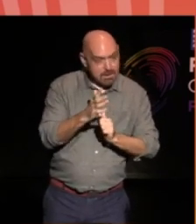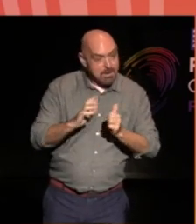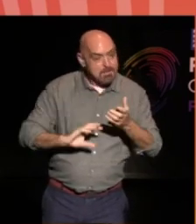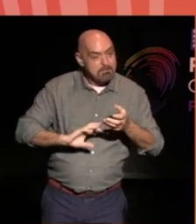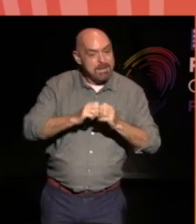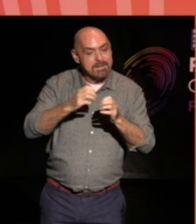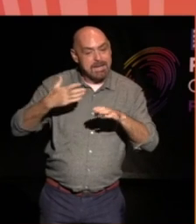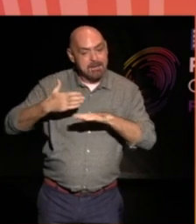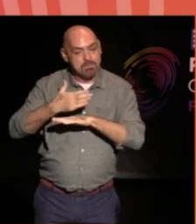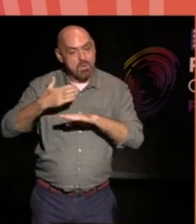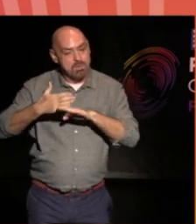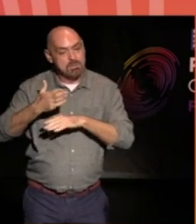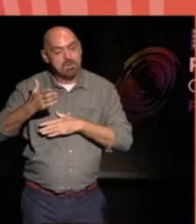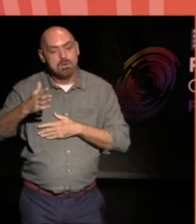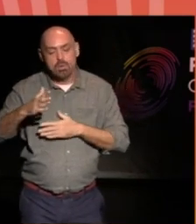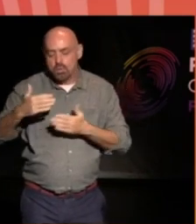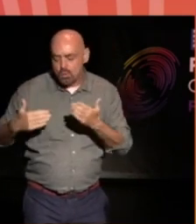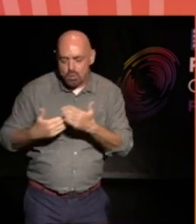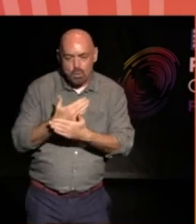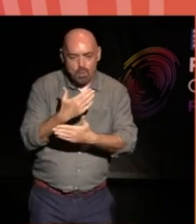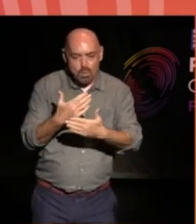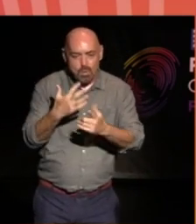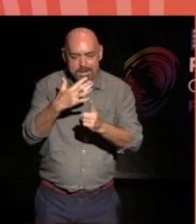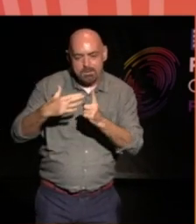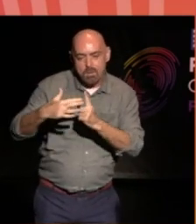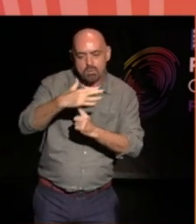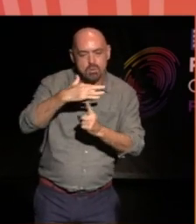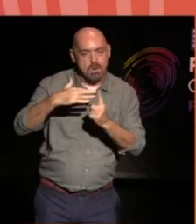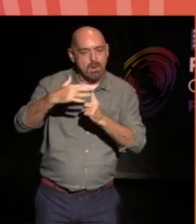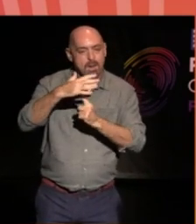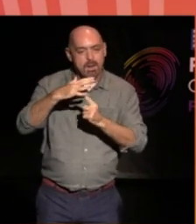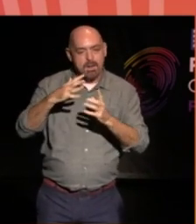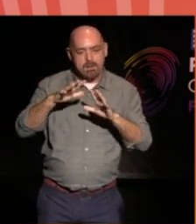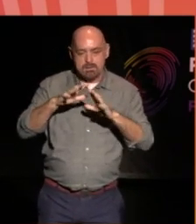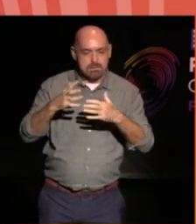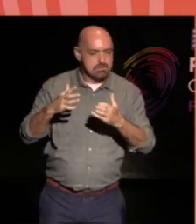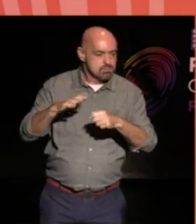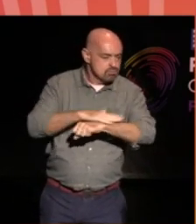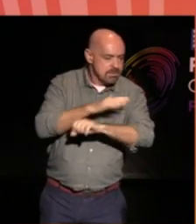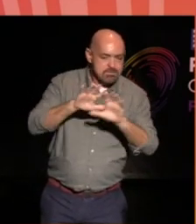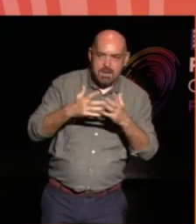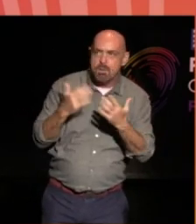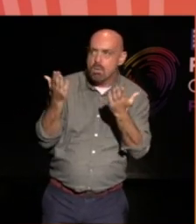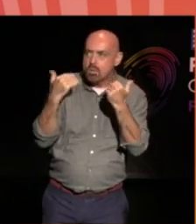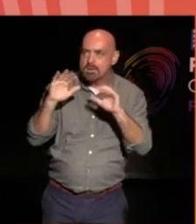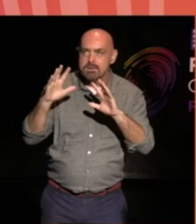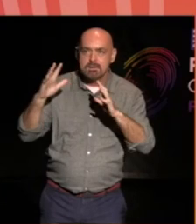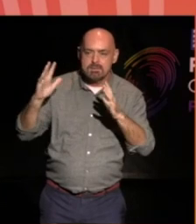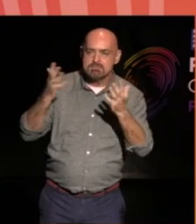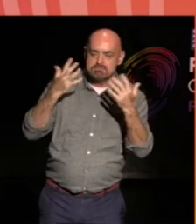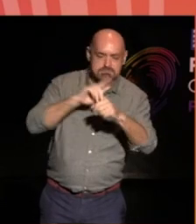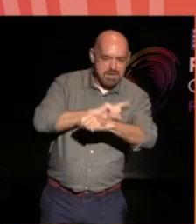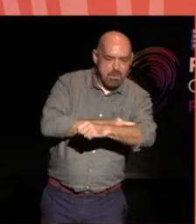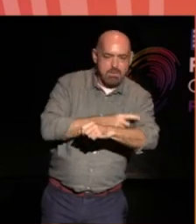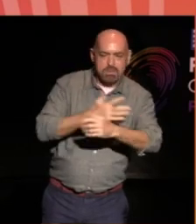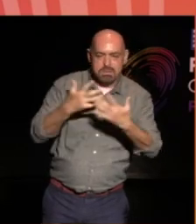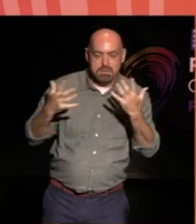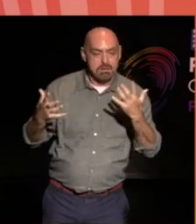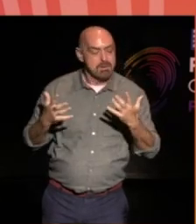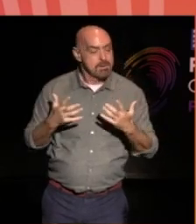out of new ecological projects like wind power, wave power, and so on and so forth, and at the same